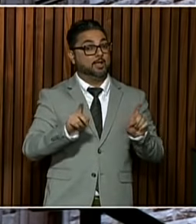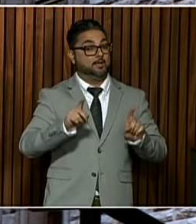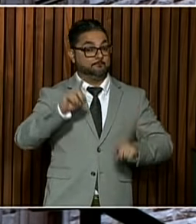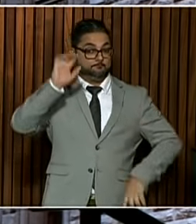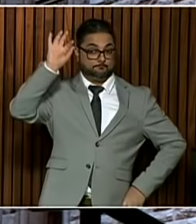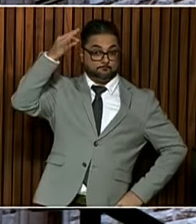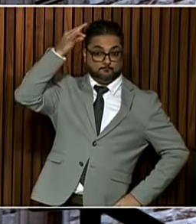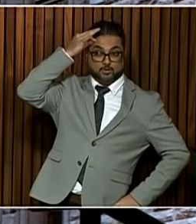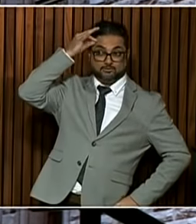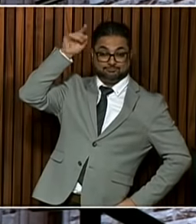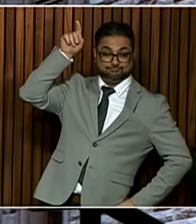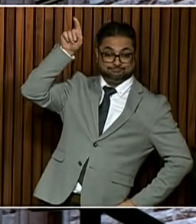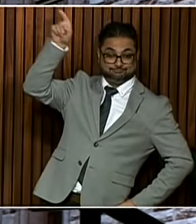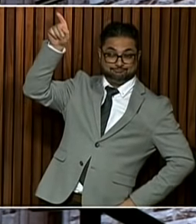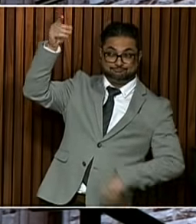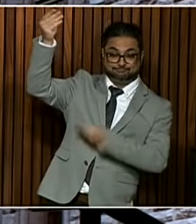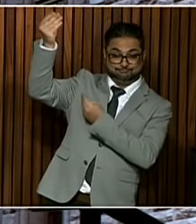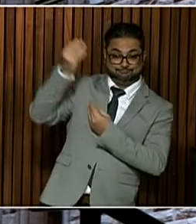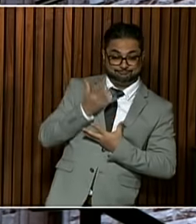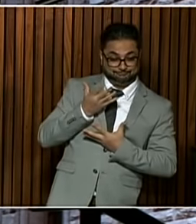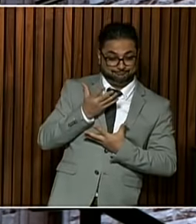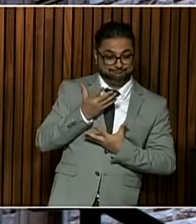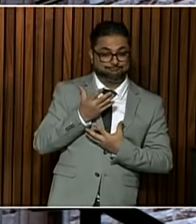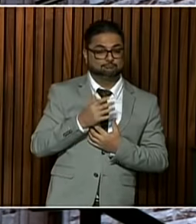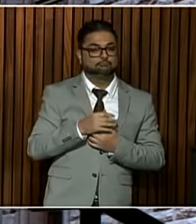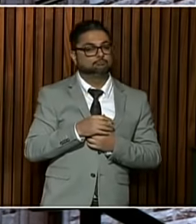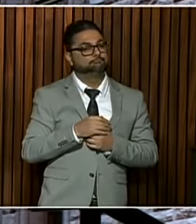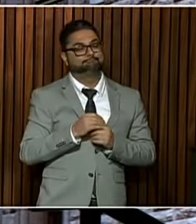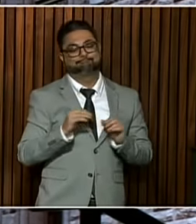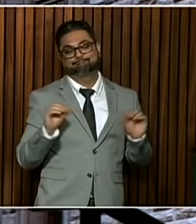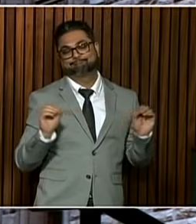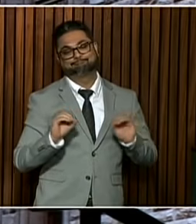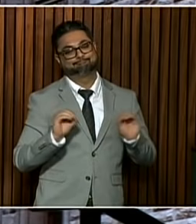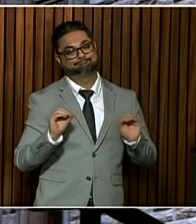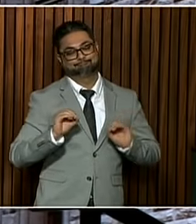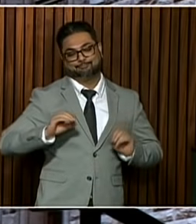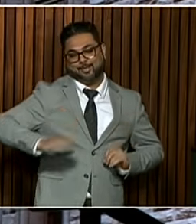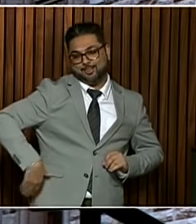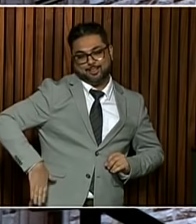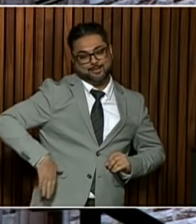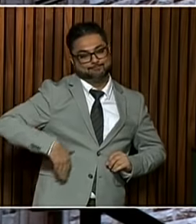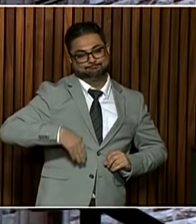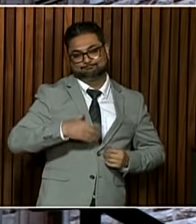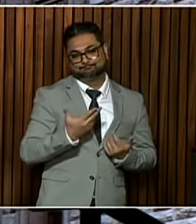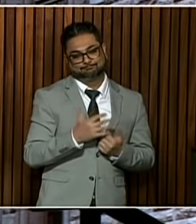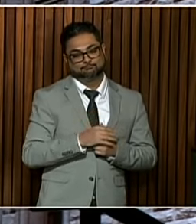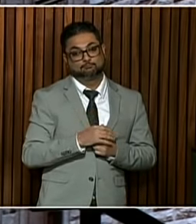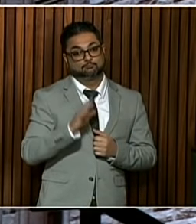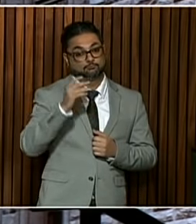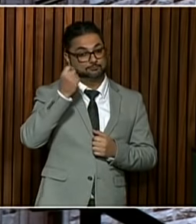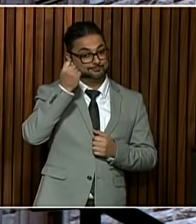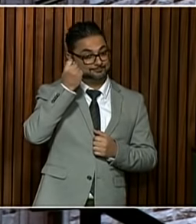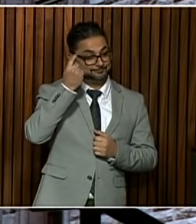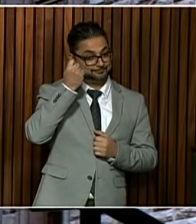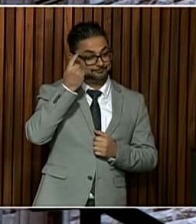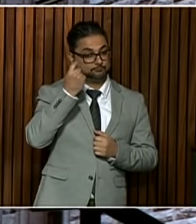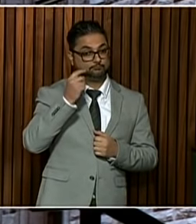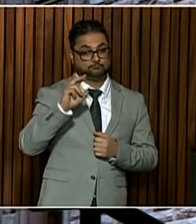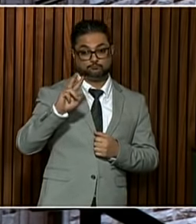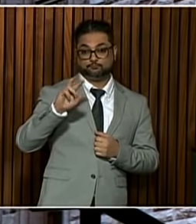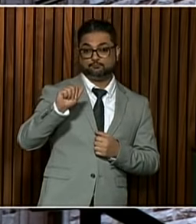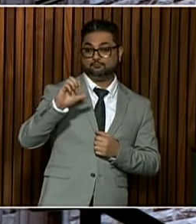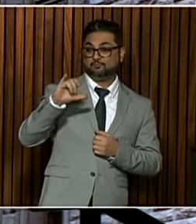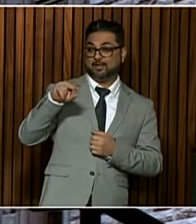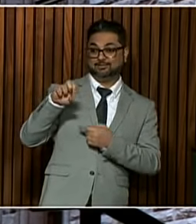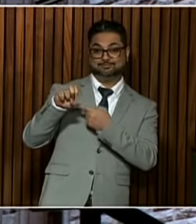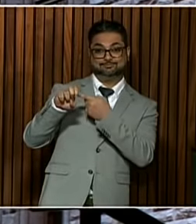to us, there's nothing imminent at this time. And remember, in vaccine world, imminent means like 4 to 6 months off.